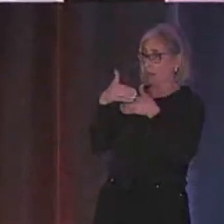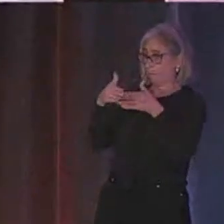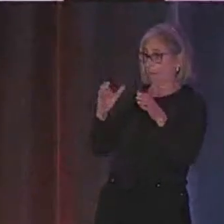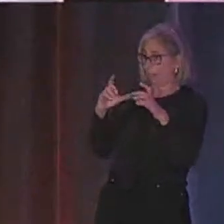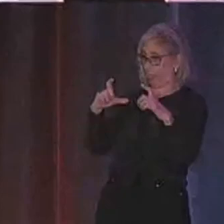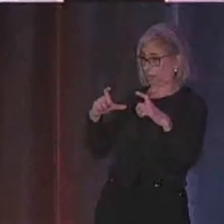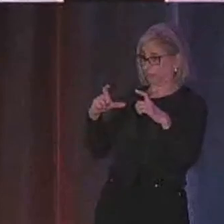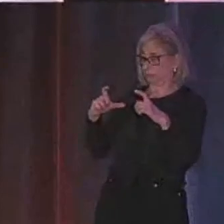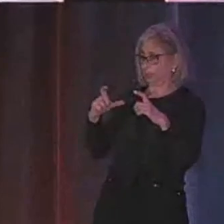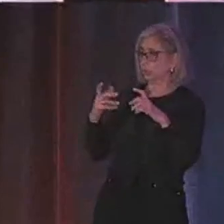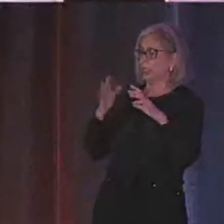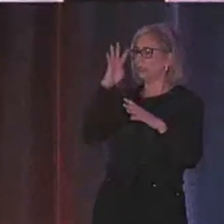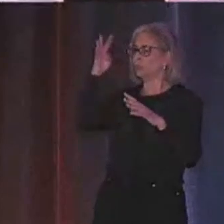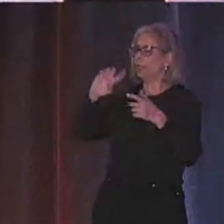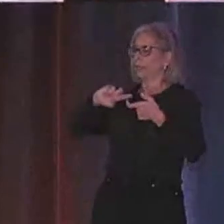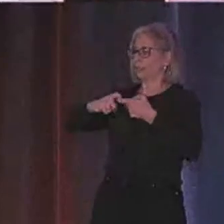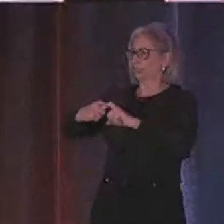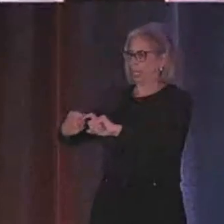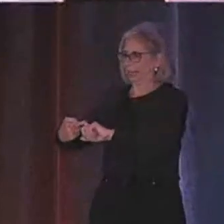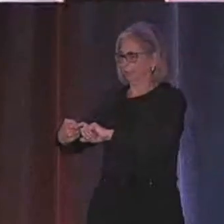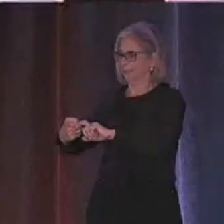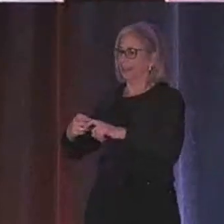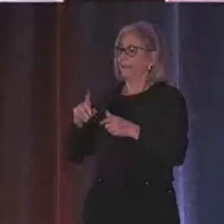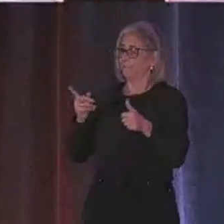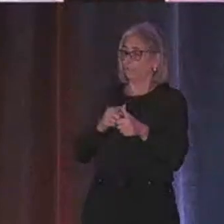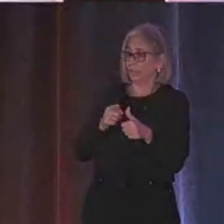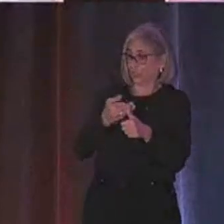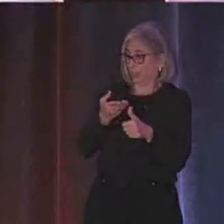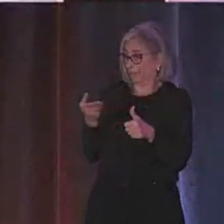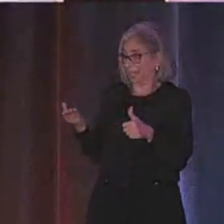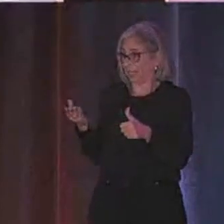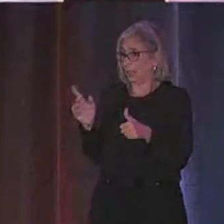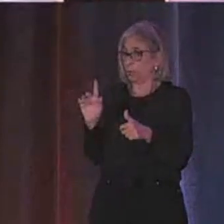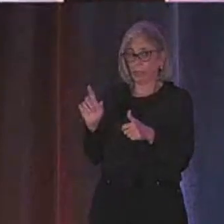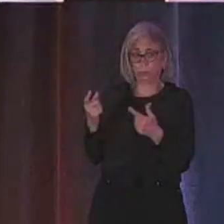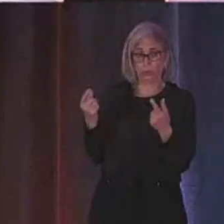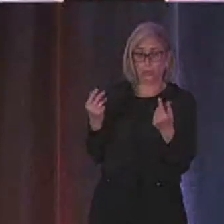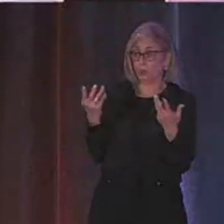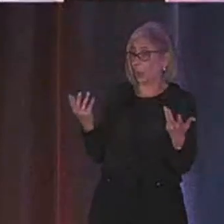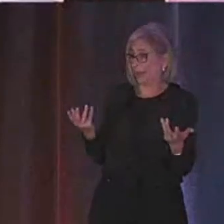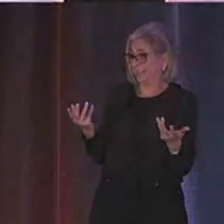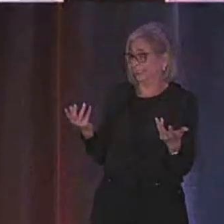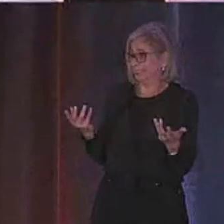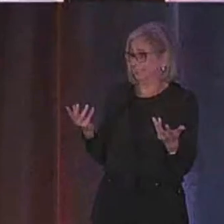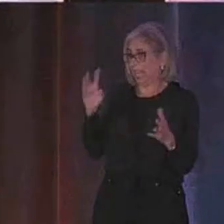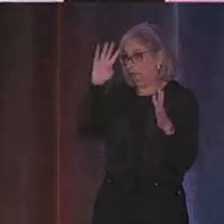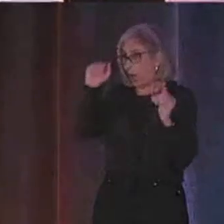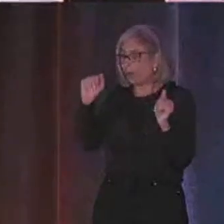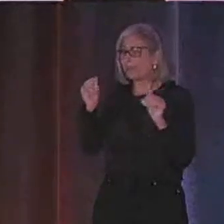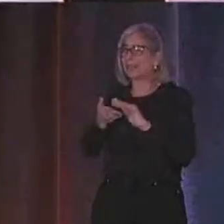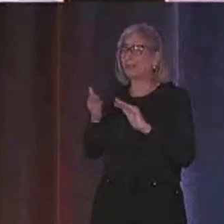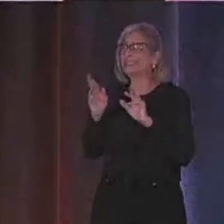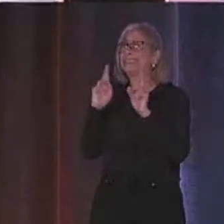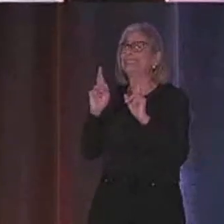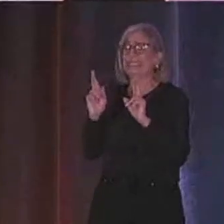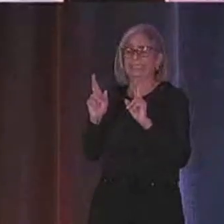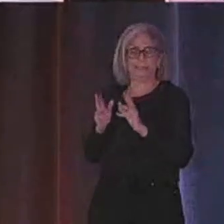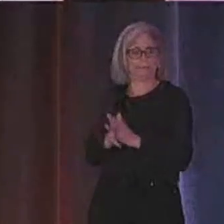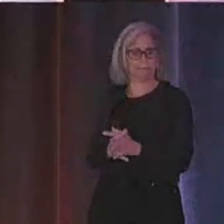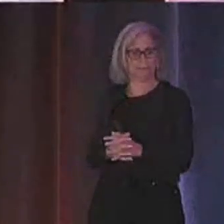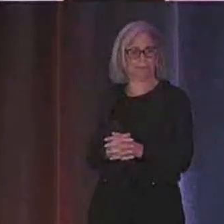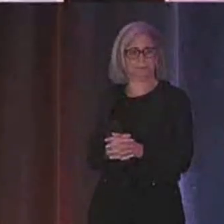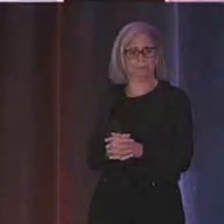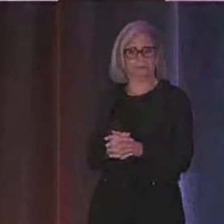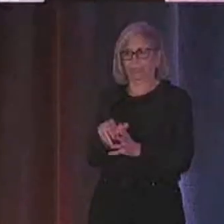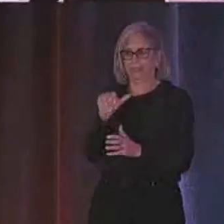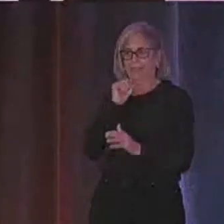create our blockchain, right? So the first thing we're going to do, hopefully this runs. It's